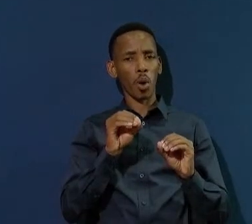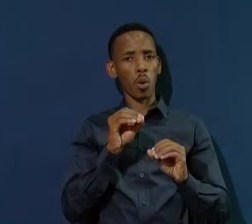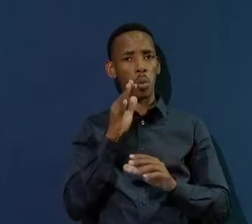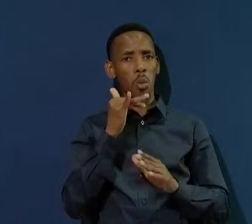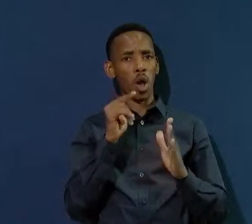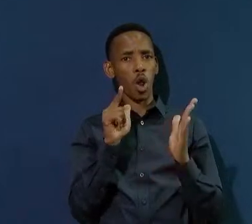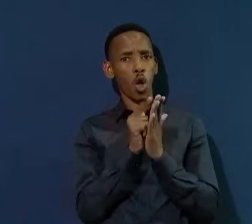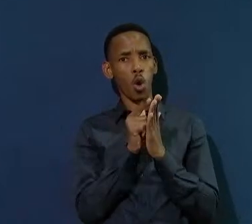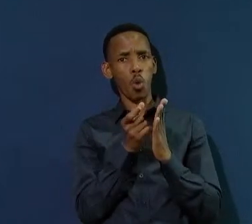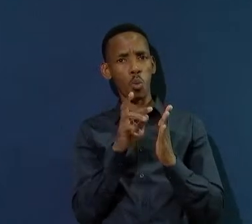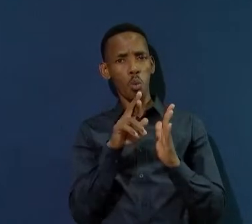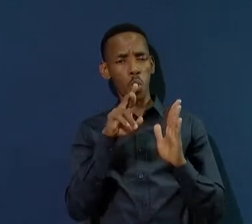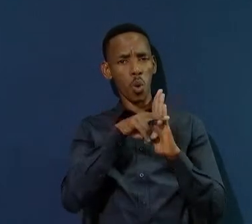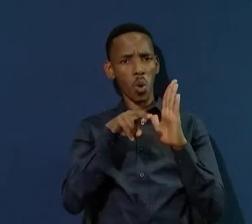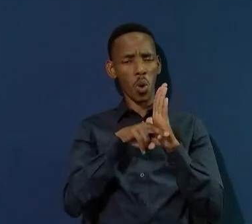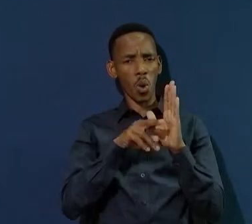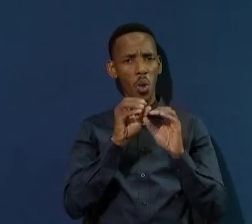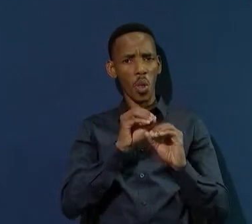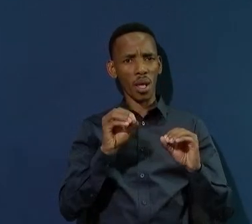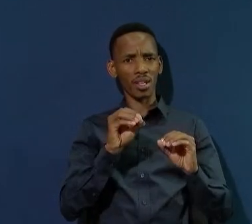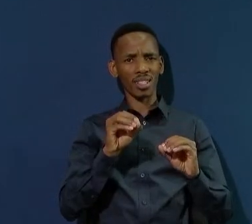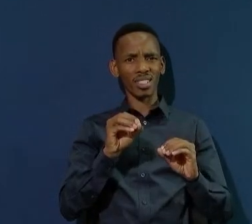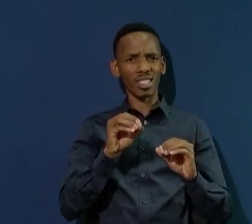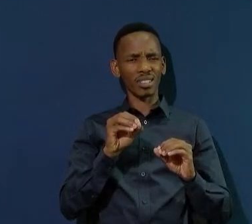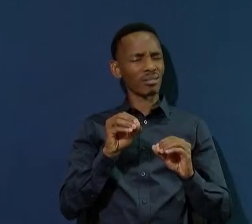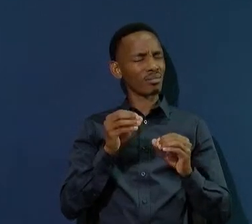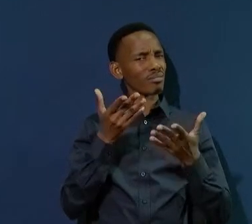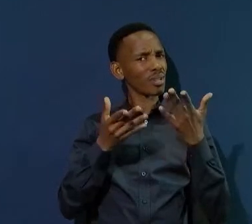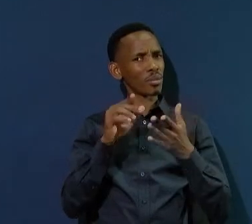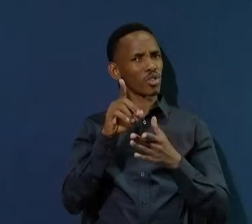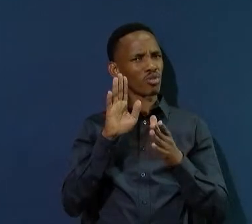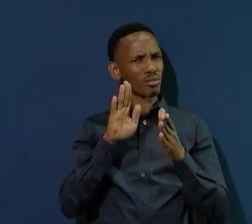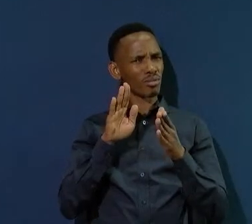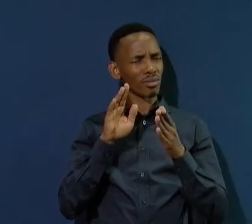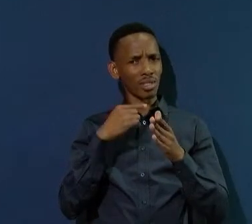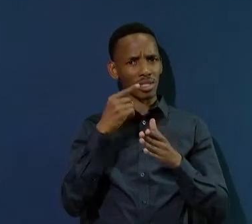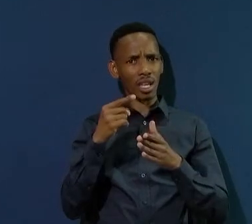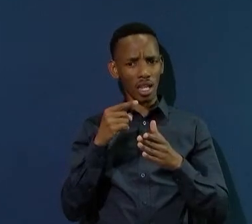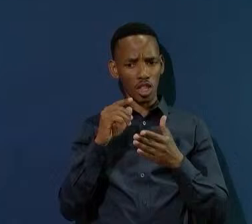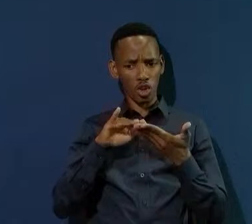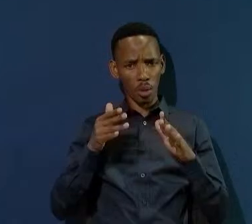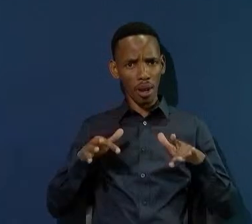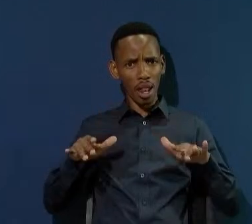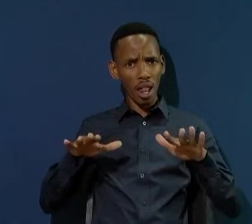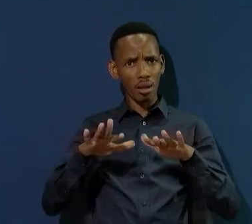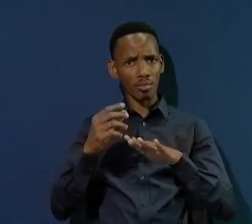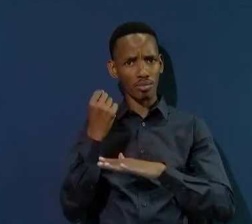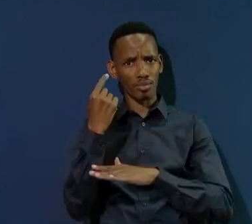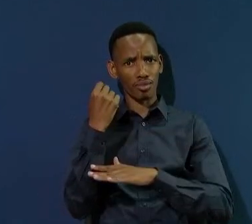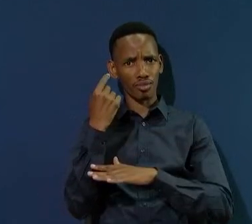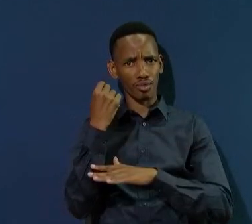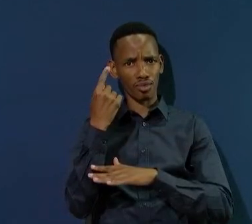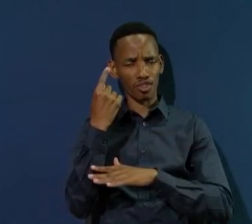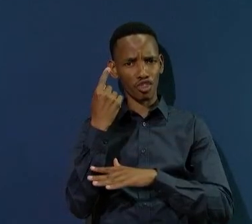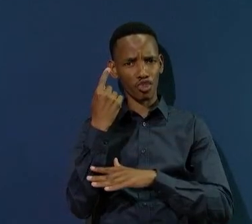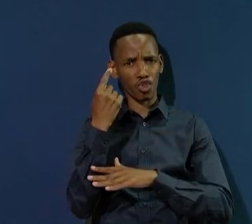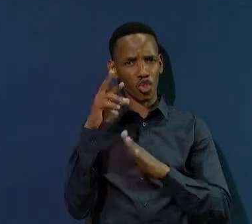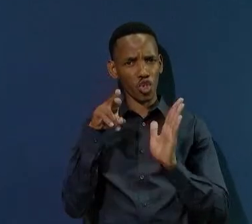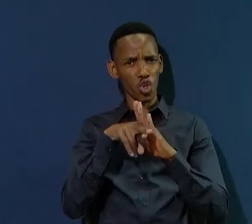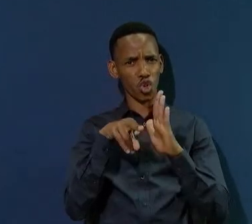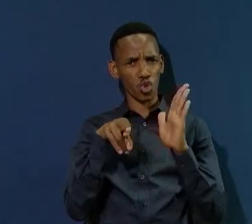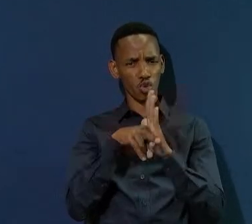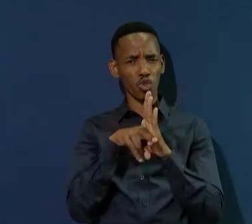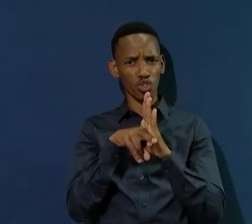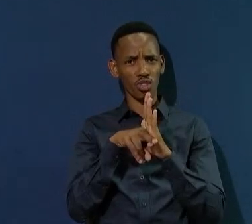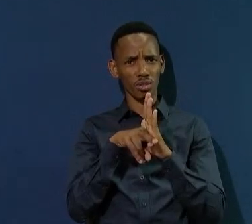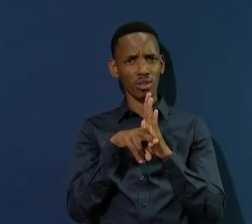ntse re bua ka ga yone. Is that something that you'd say is understood to a high level? The enlargement